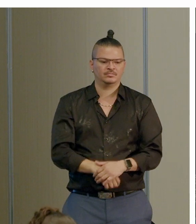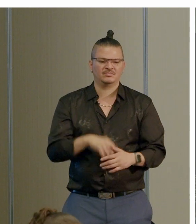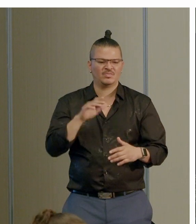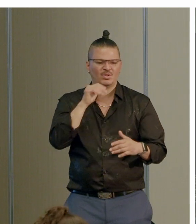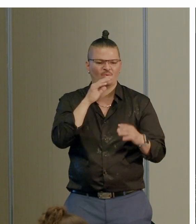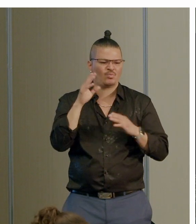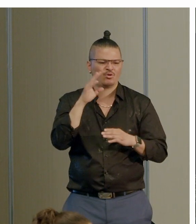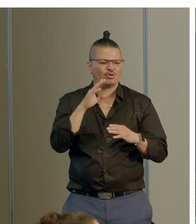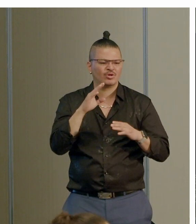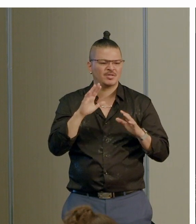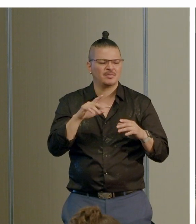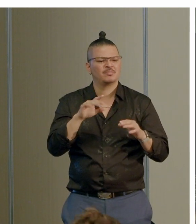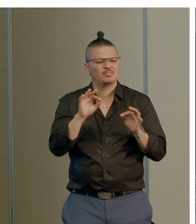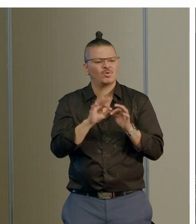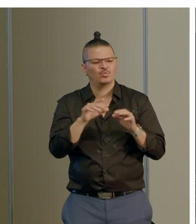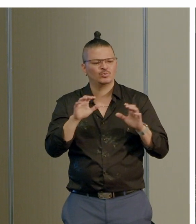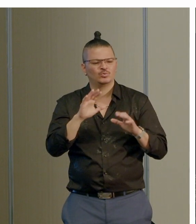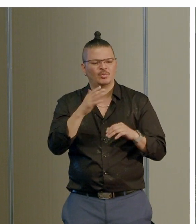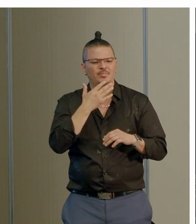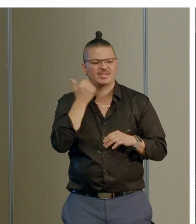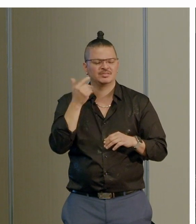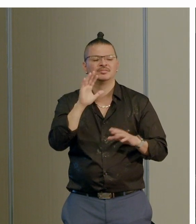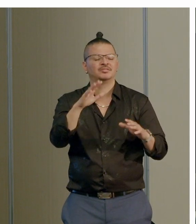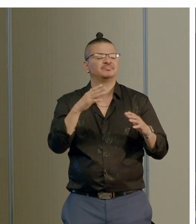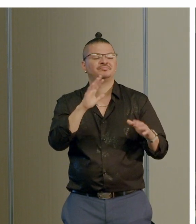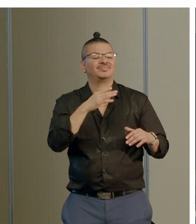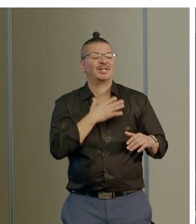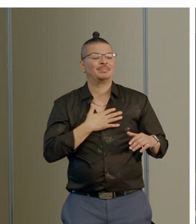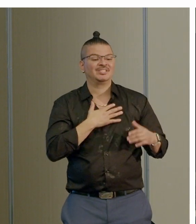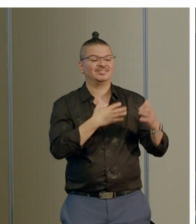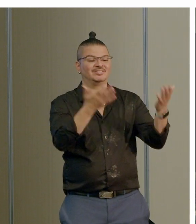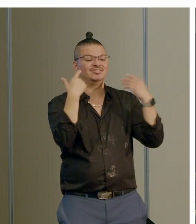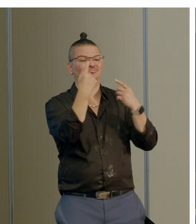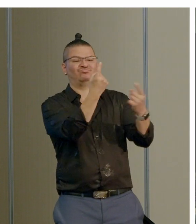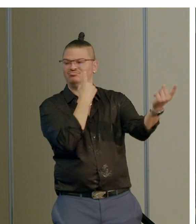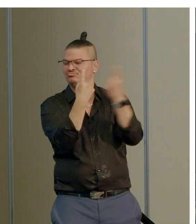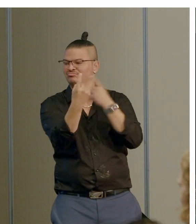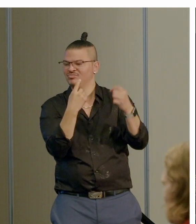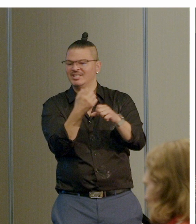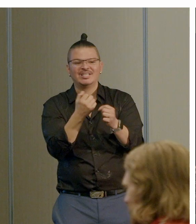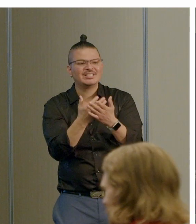Great point. Please feel free to come on up. We'll be here till they kick us out of the room,